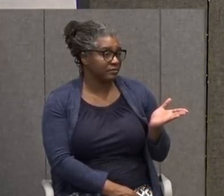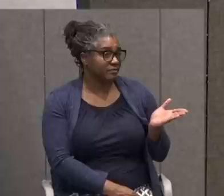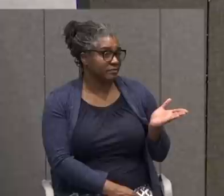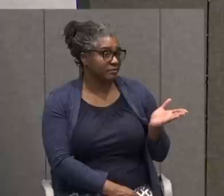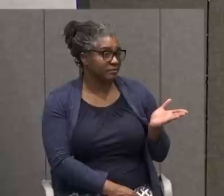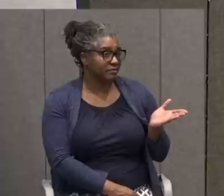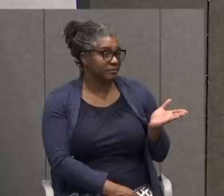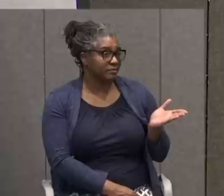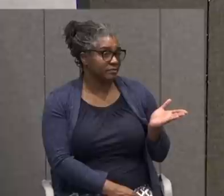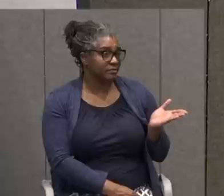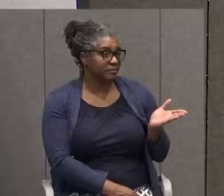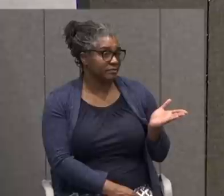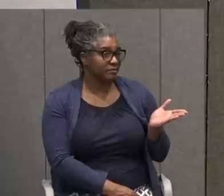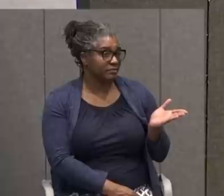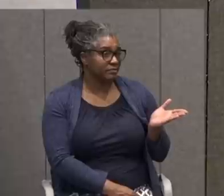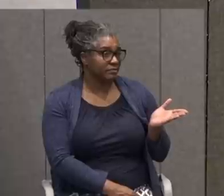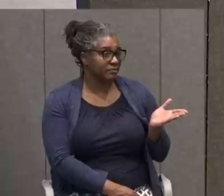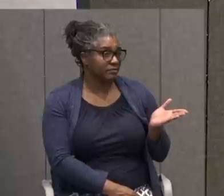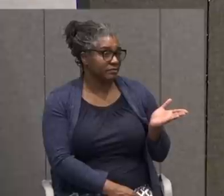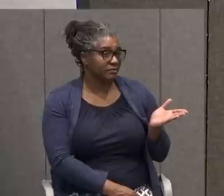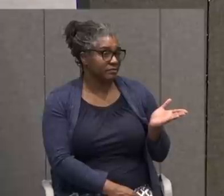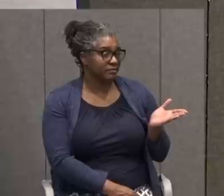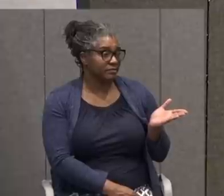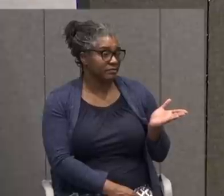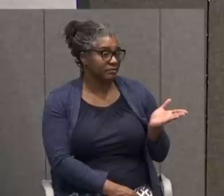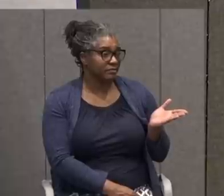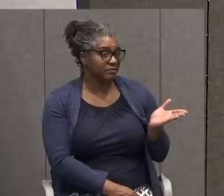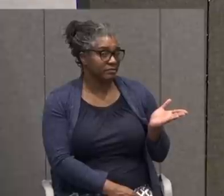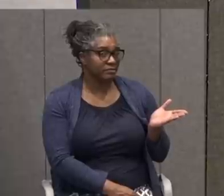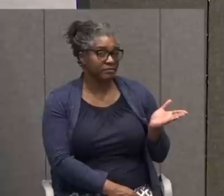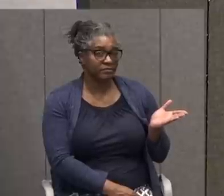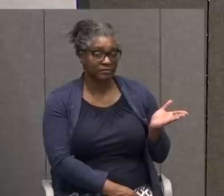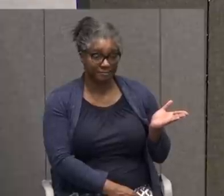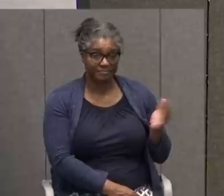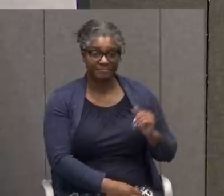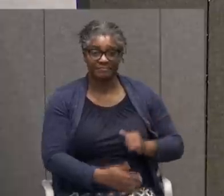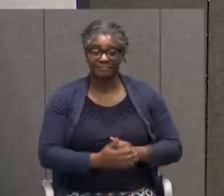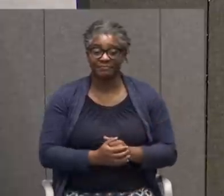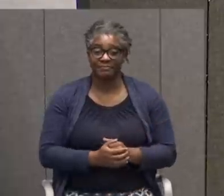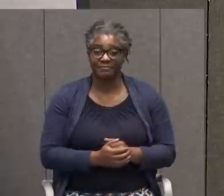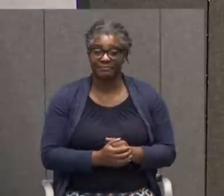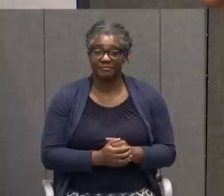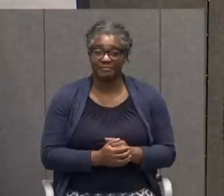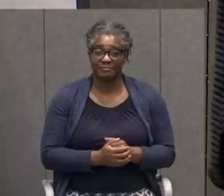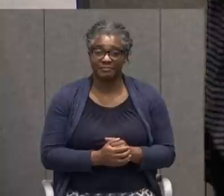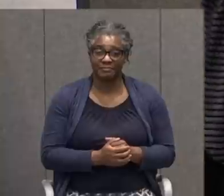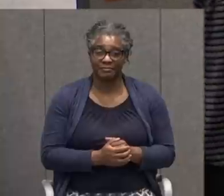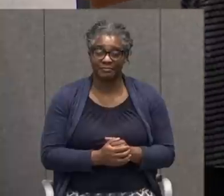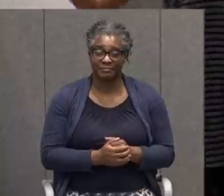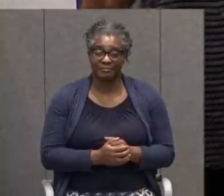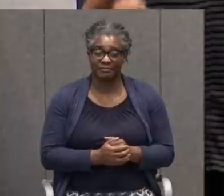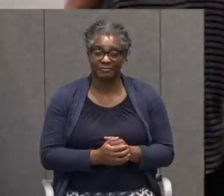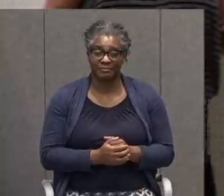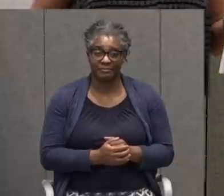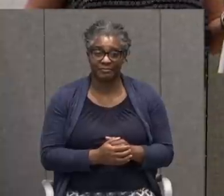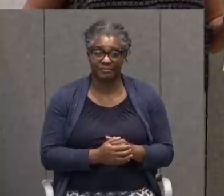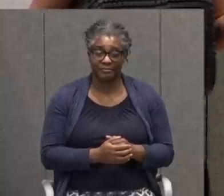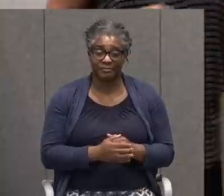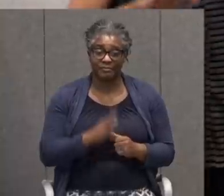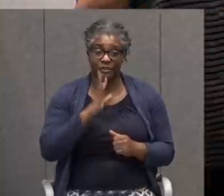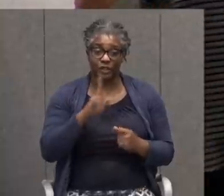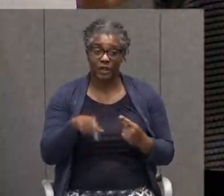that lived a long time ago. So we're talking about ancient animals,